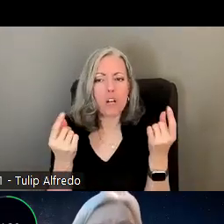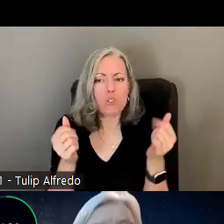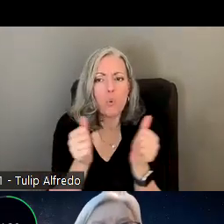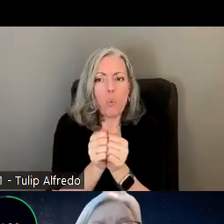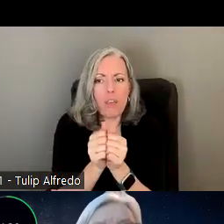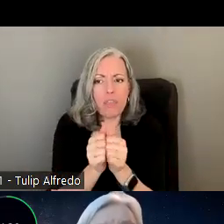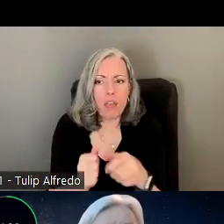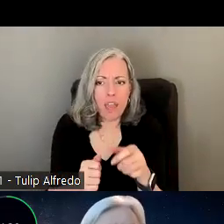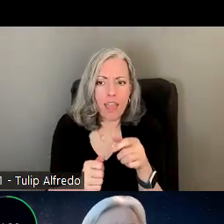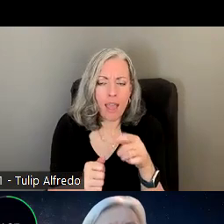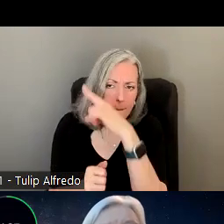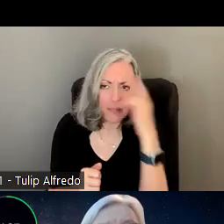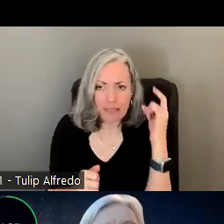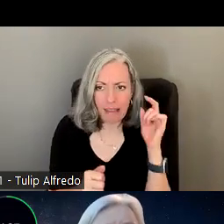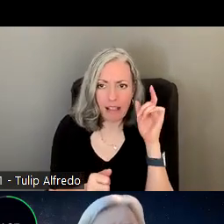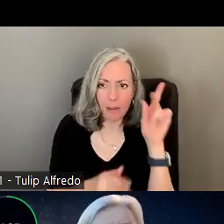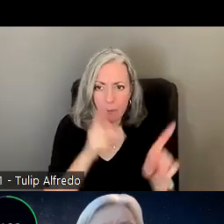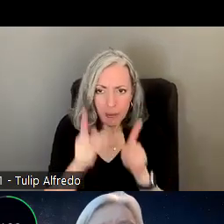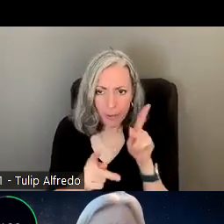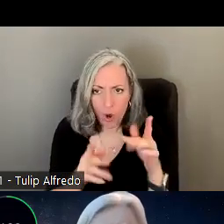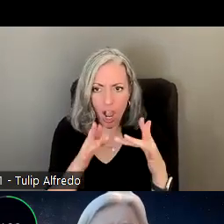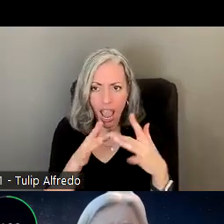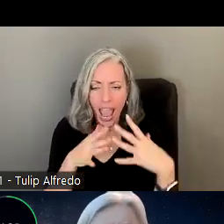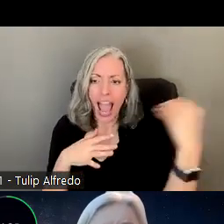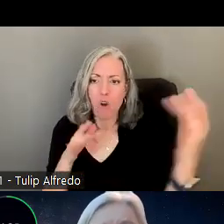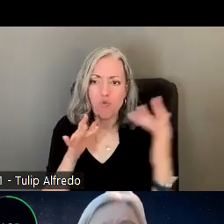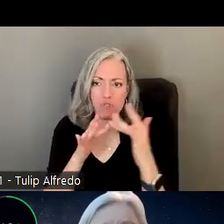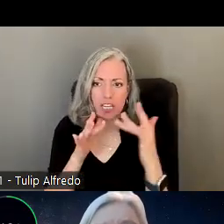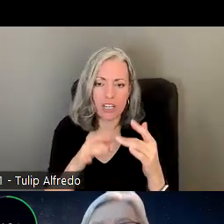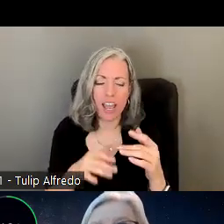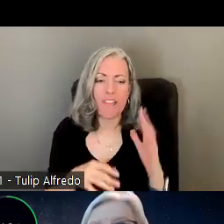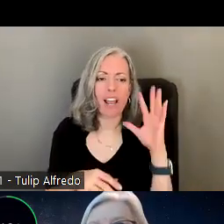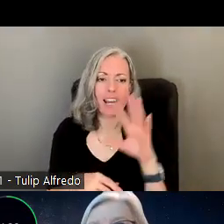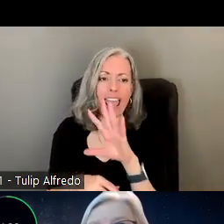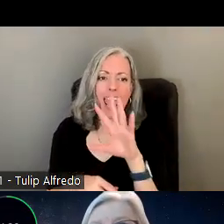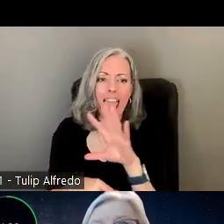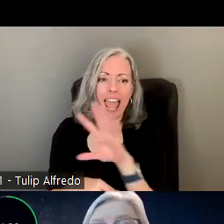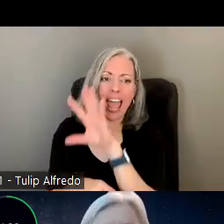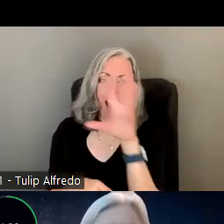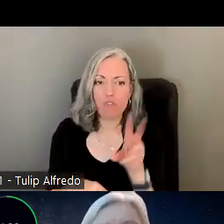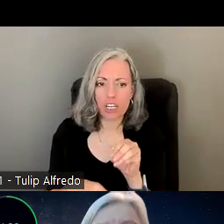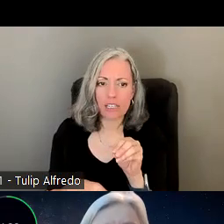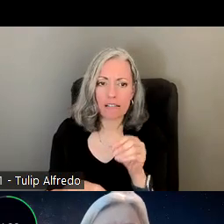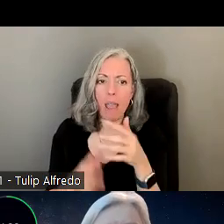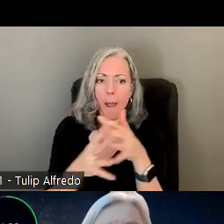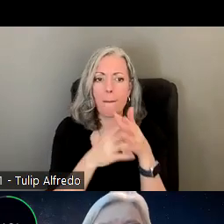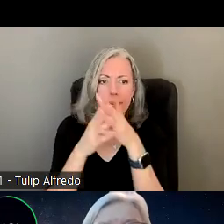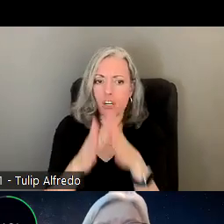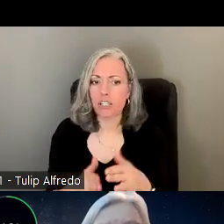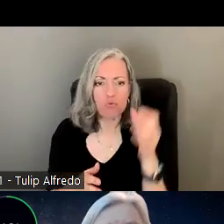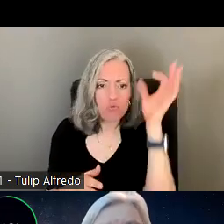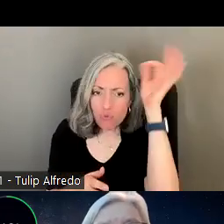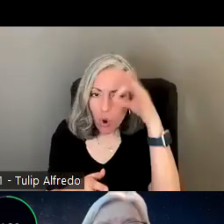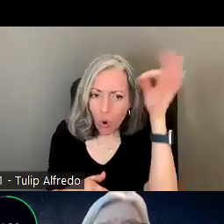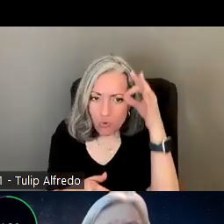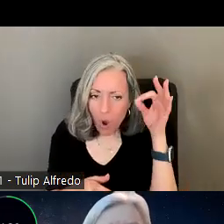African American outreach? I find a lot of African Americans have no knowledge of the agency in